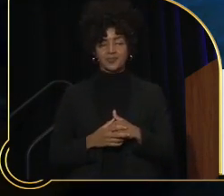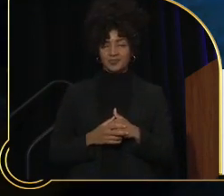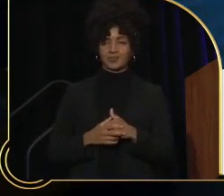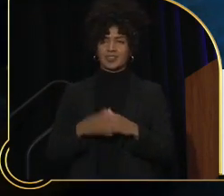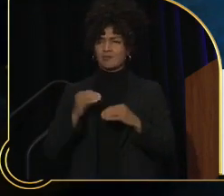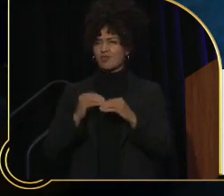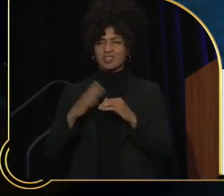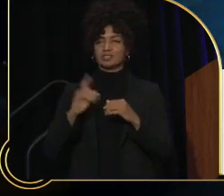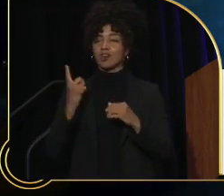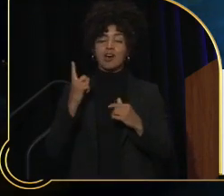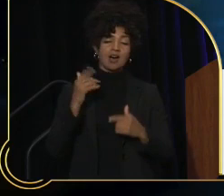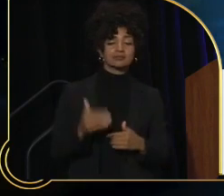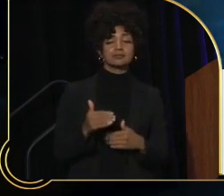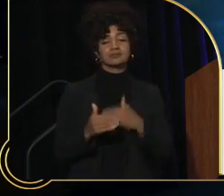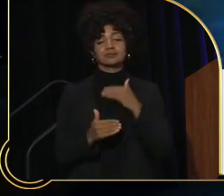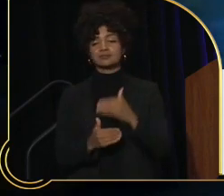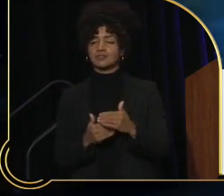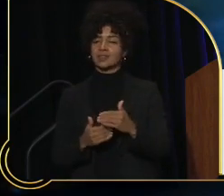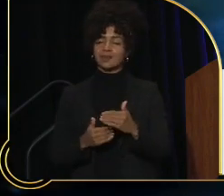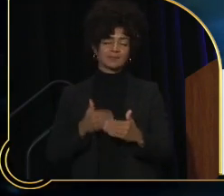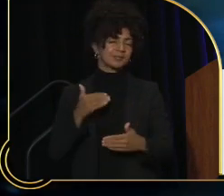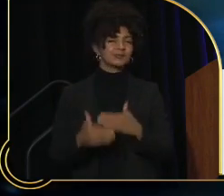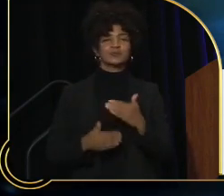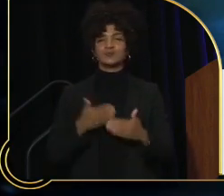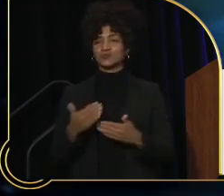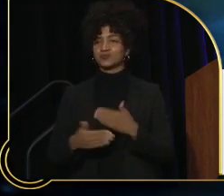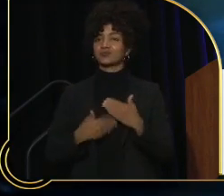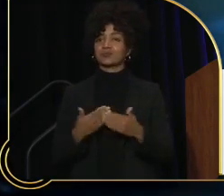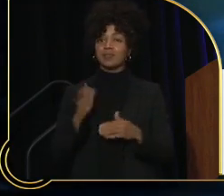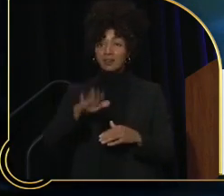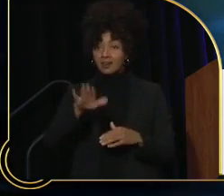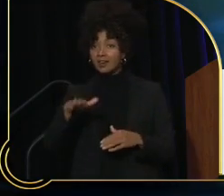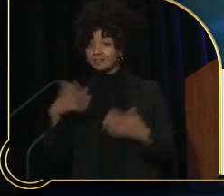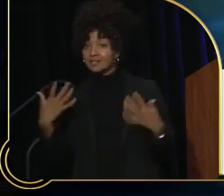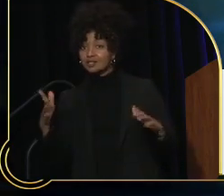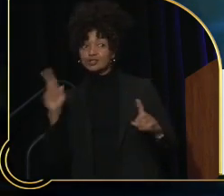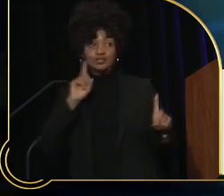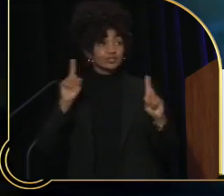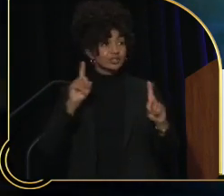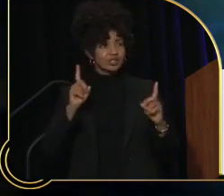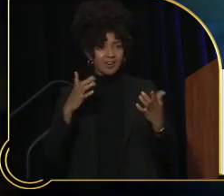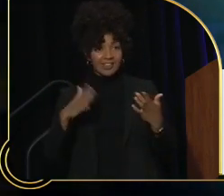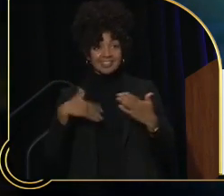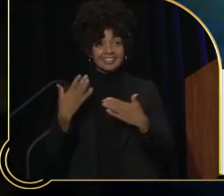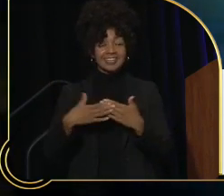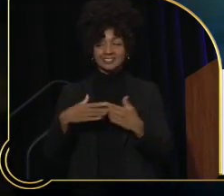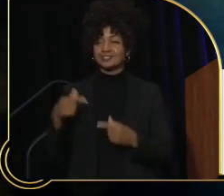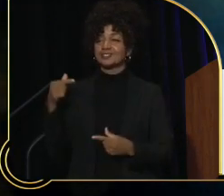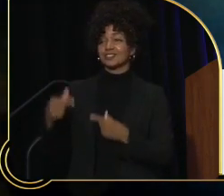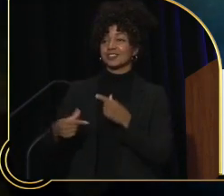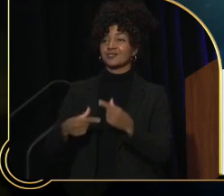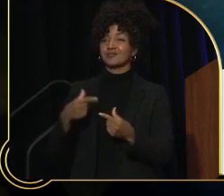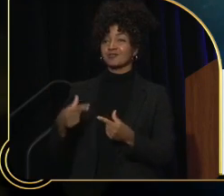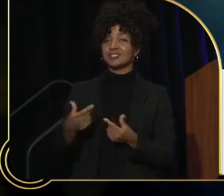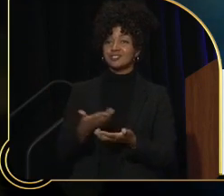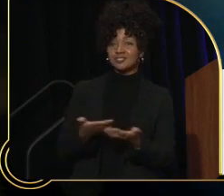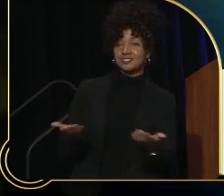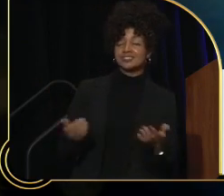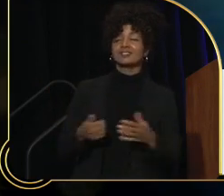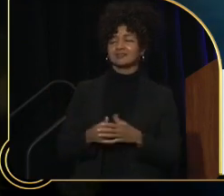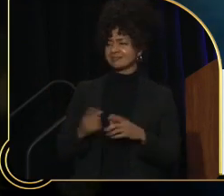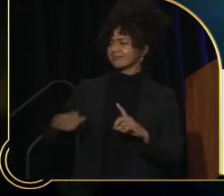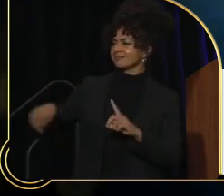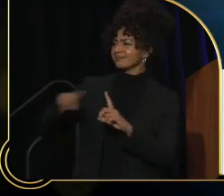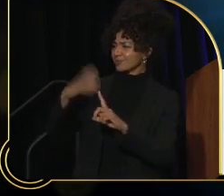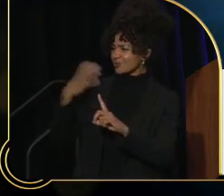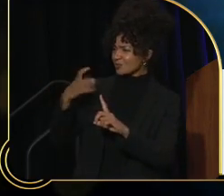a passing phase. And have you heard about the next generation?